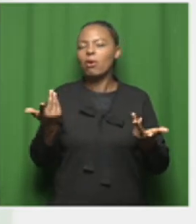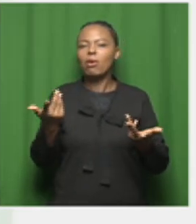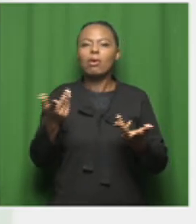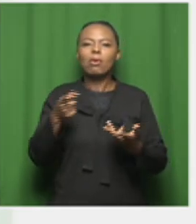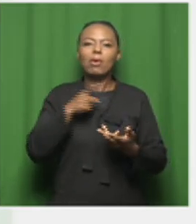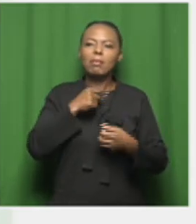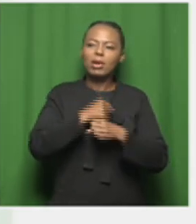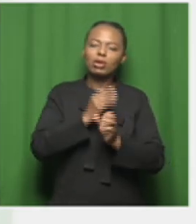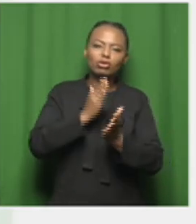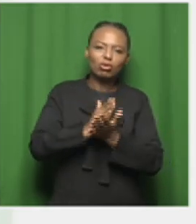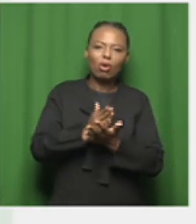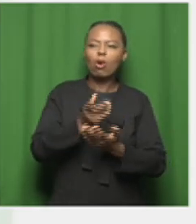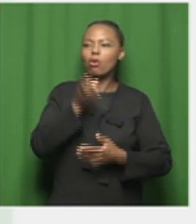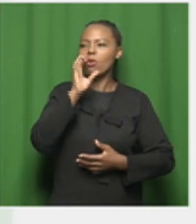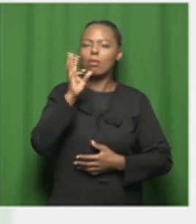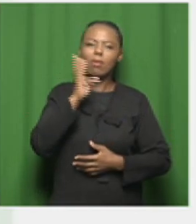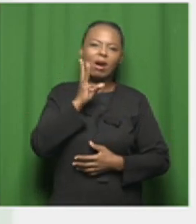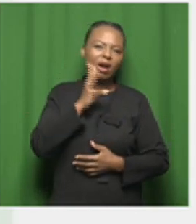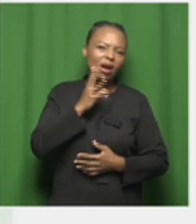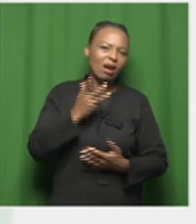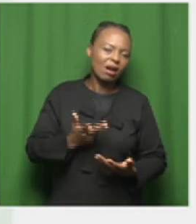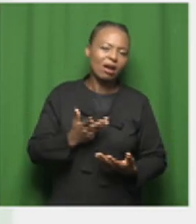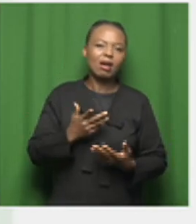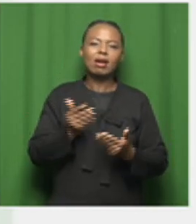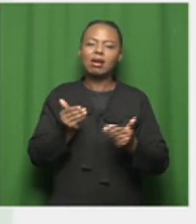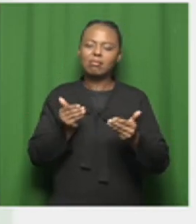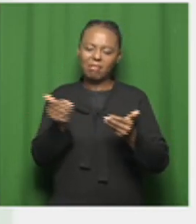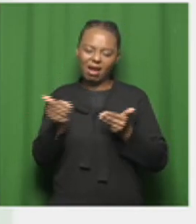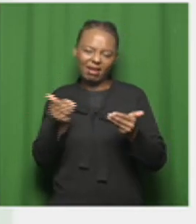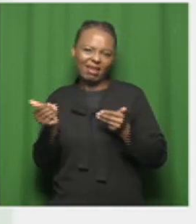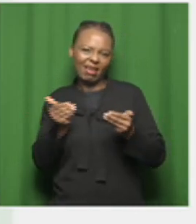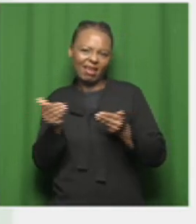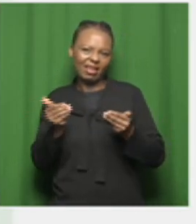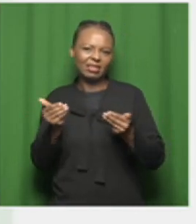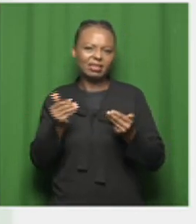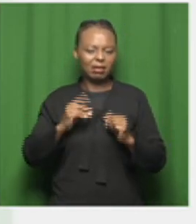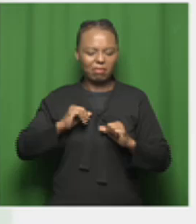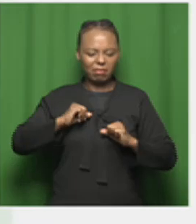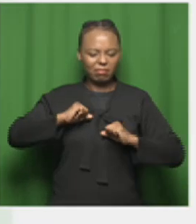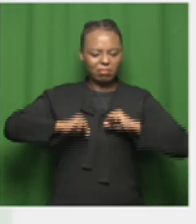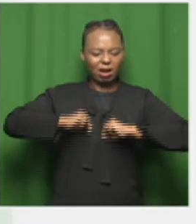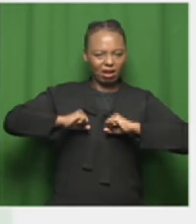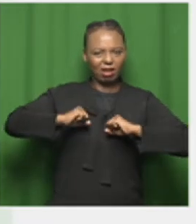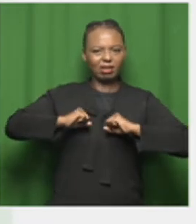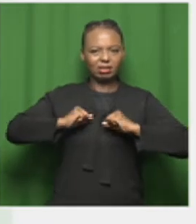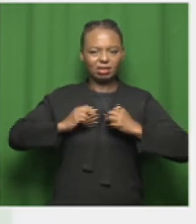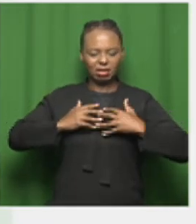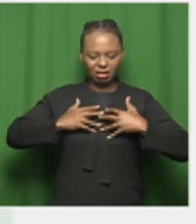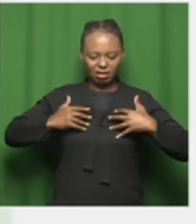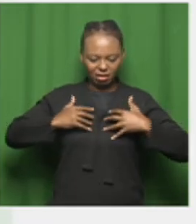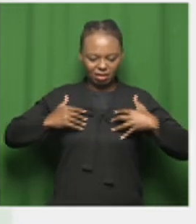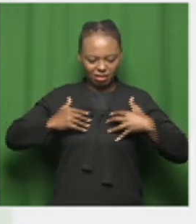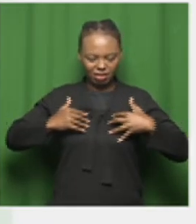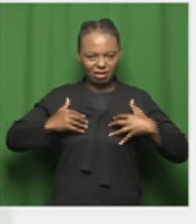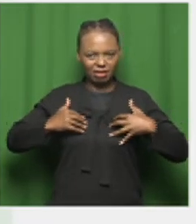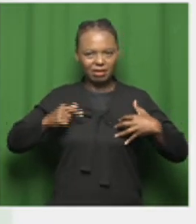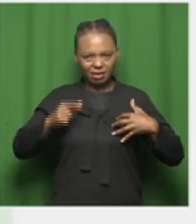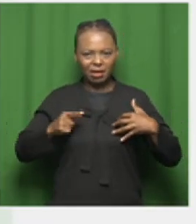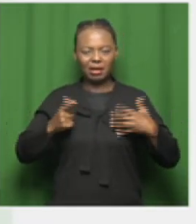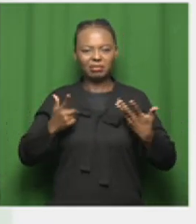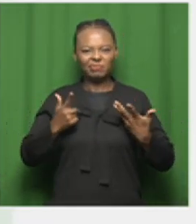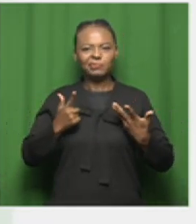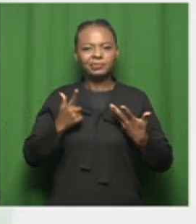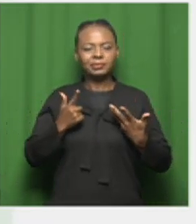hydrated, that controlling fever is happen. And then also, if when it is with